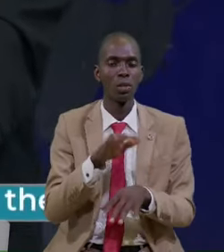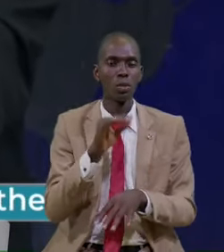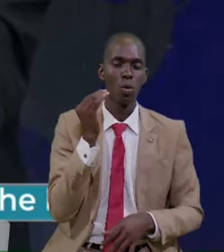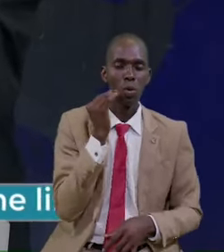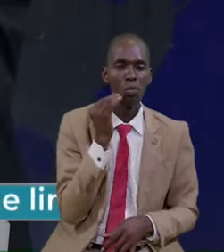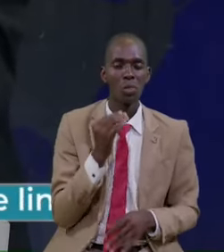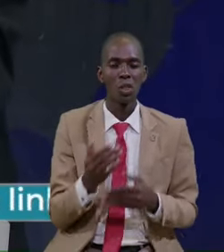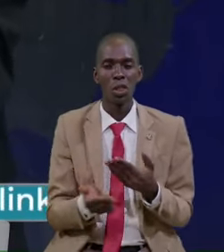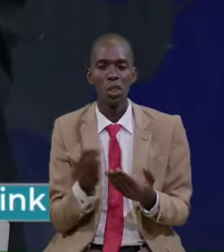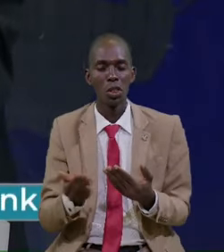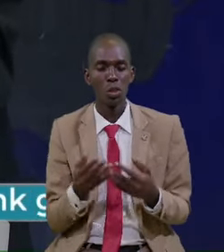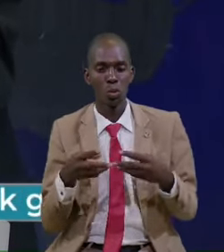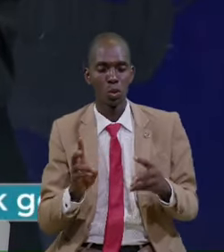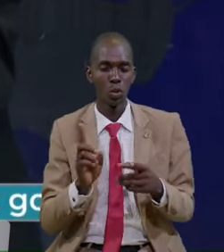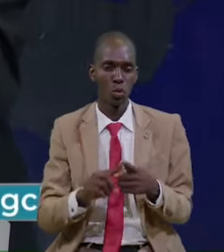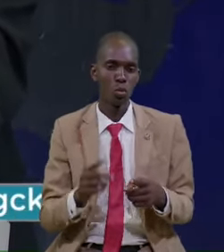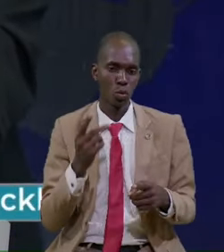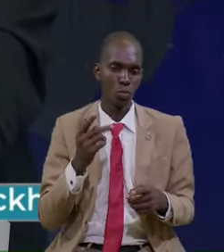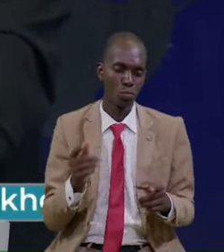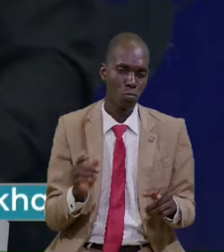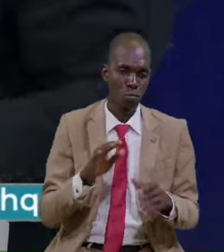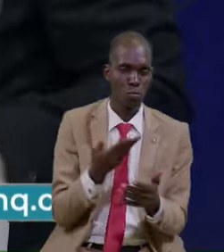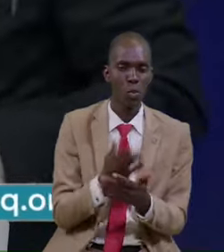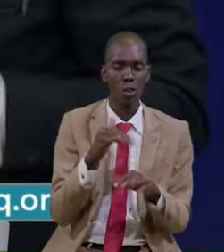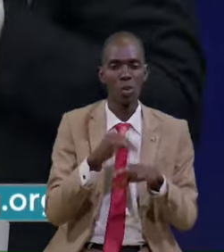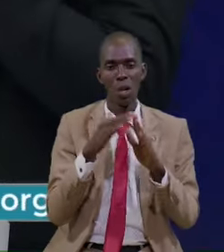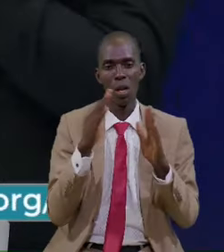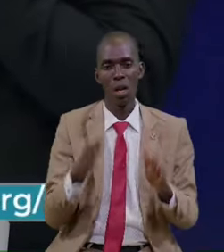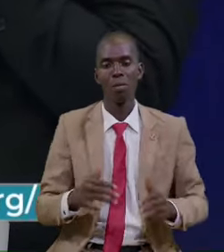area of your residence. Very important.